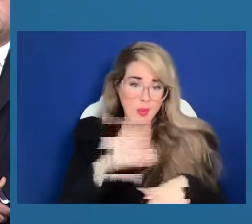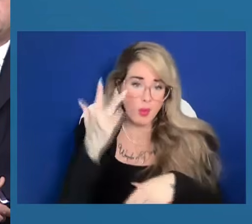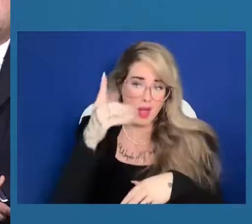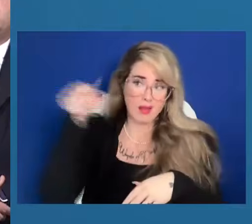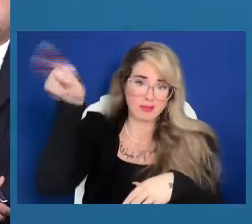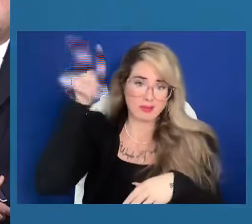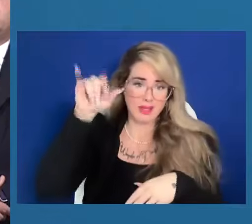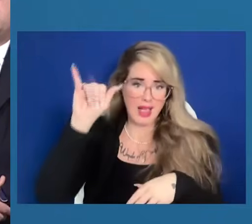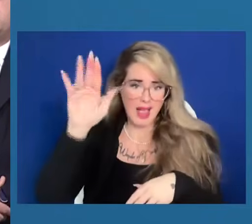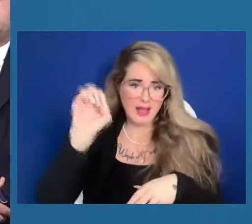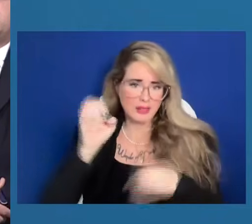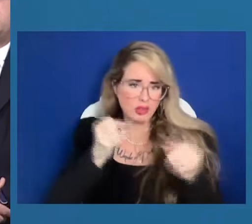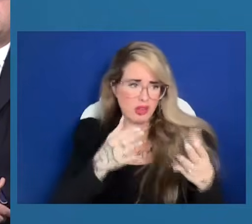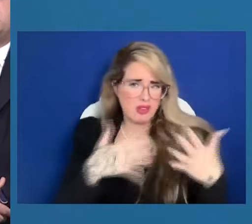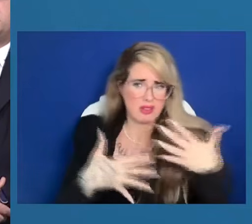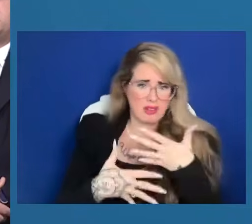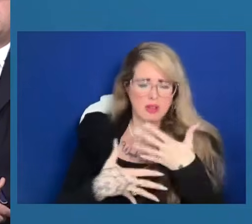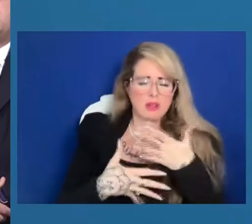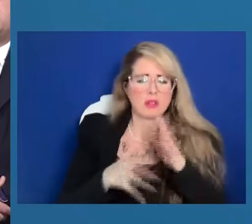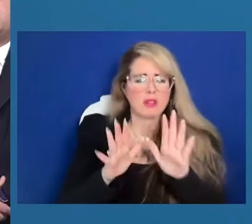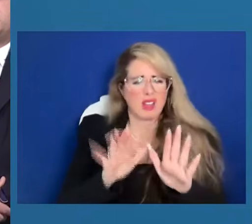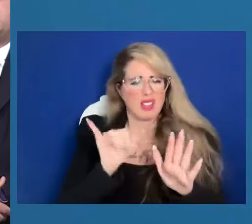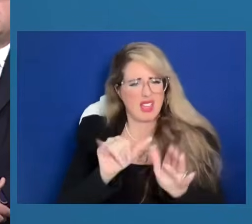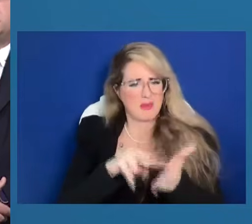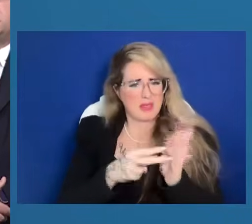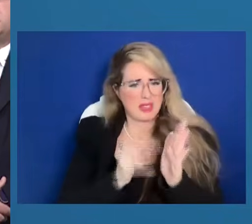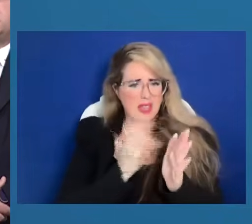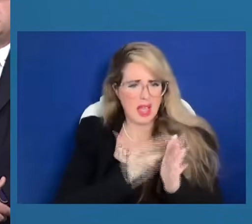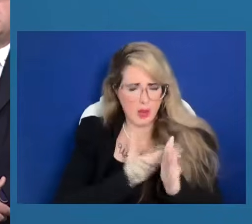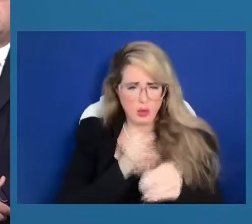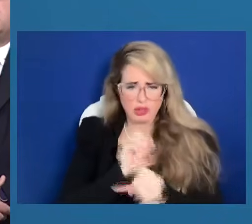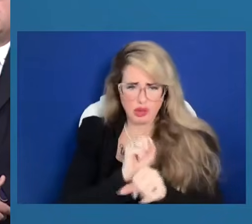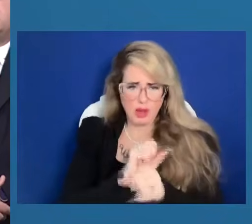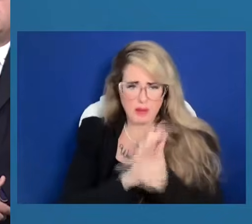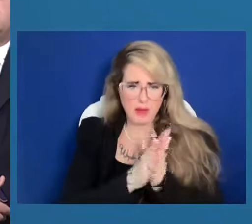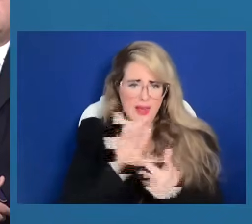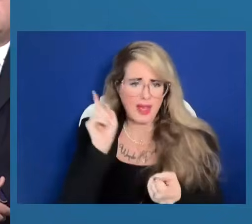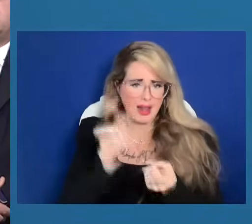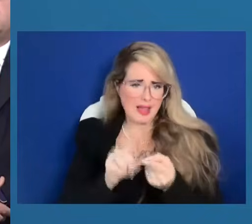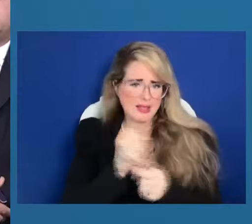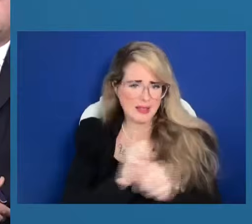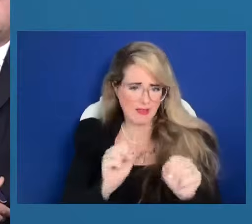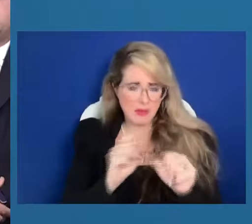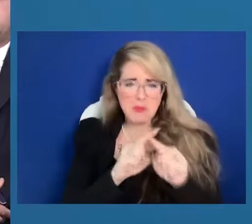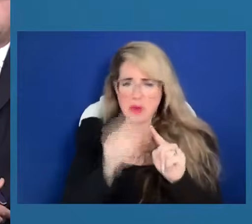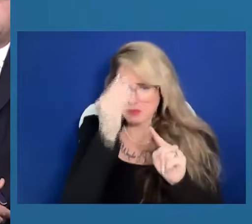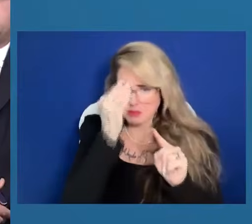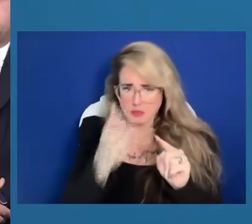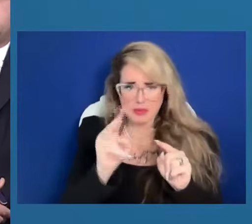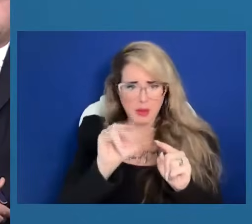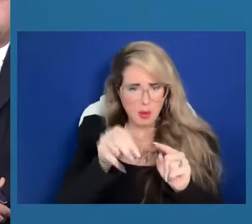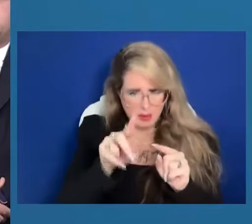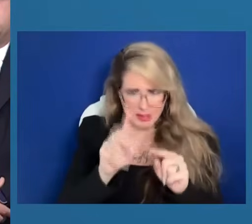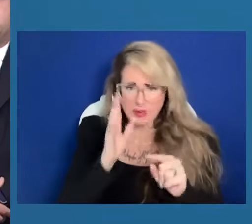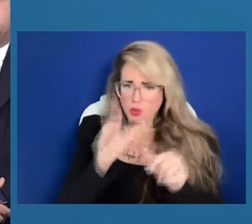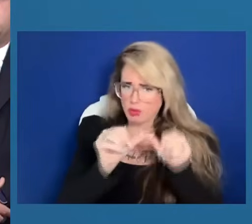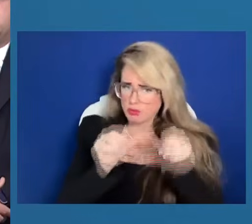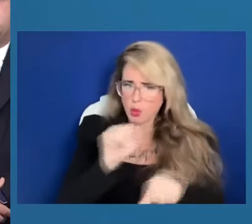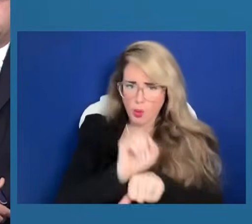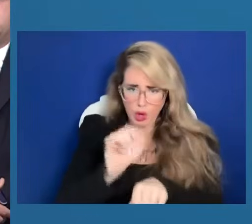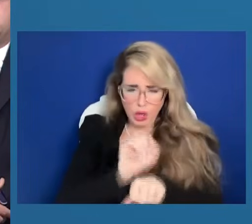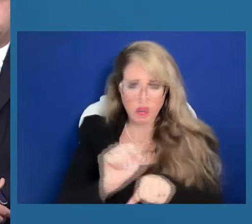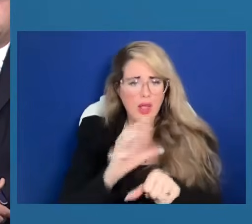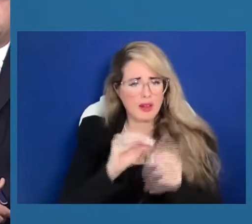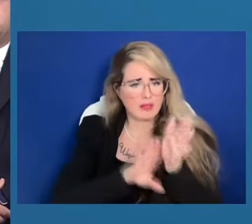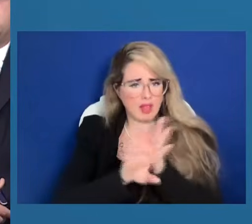safe. Let me be clear, the NYPD is committed to doing the work and building the trust that will ensure the safety of every New